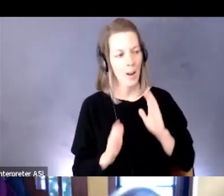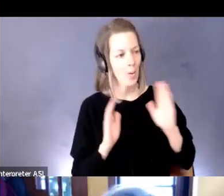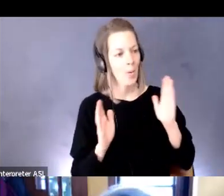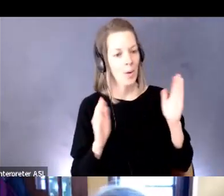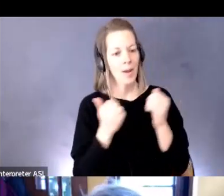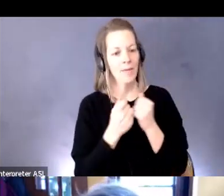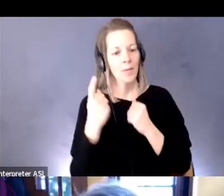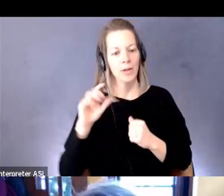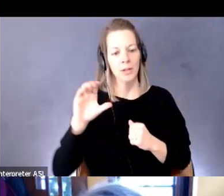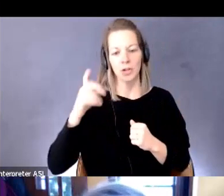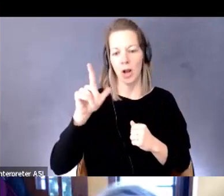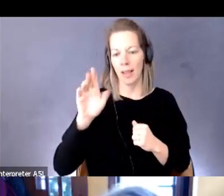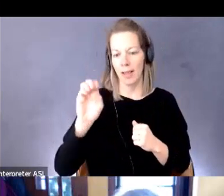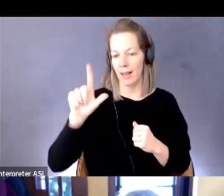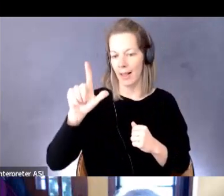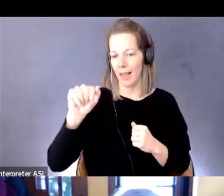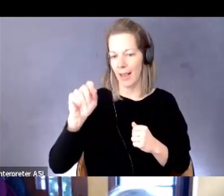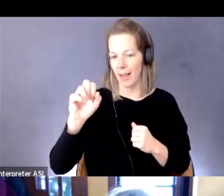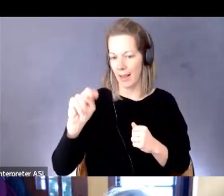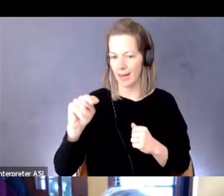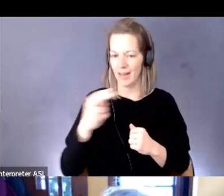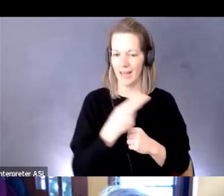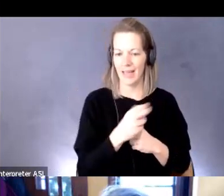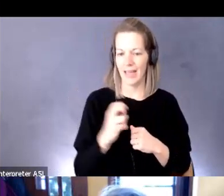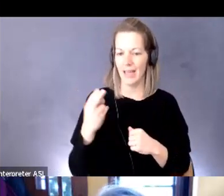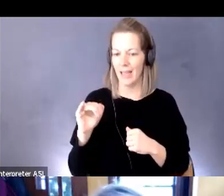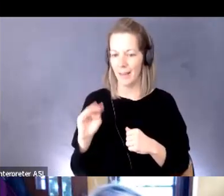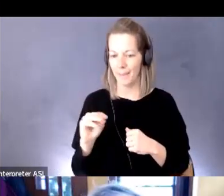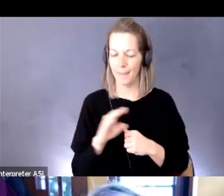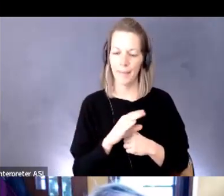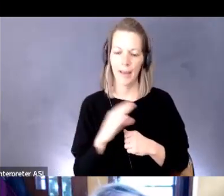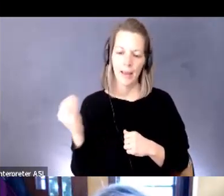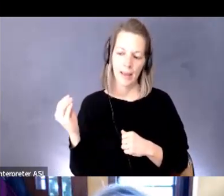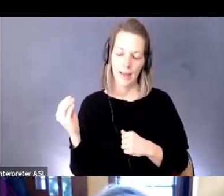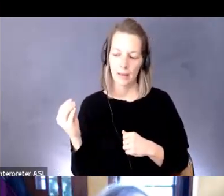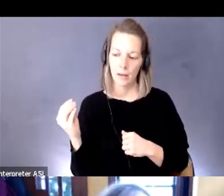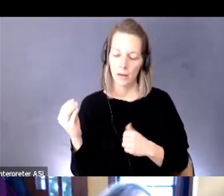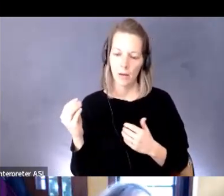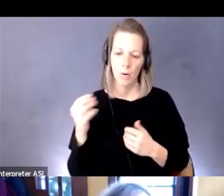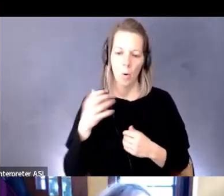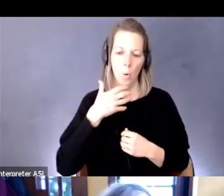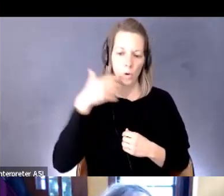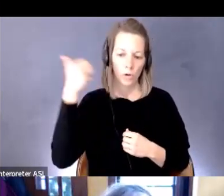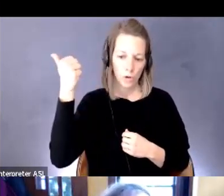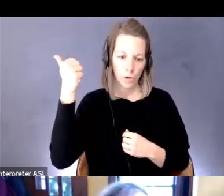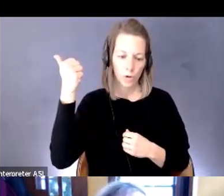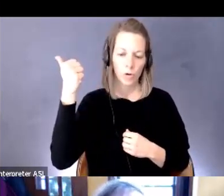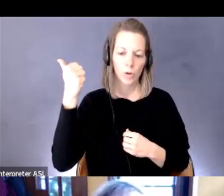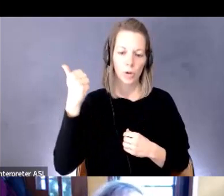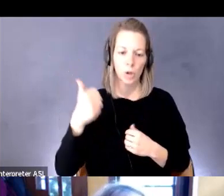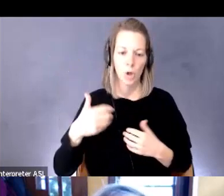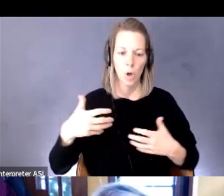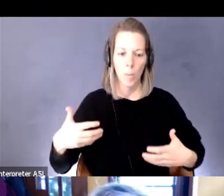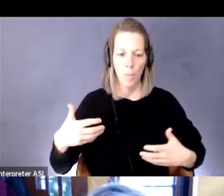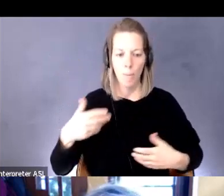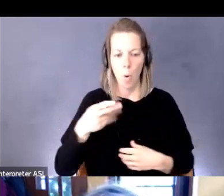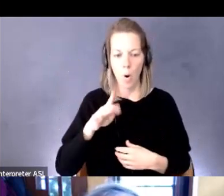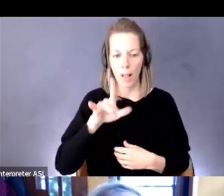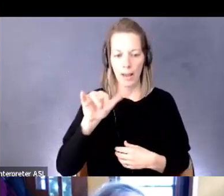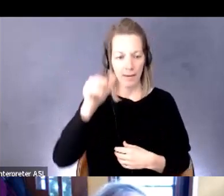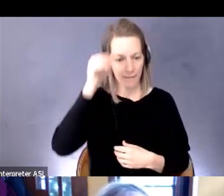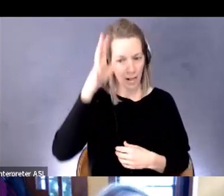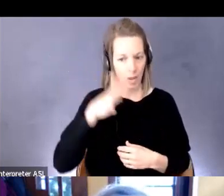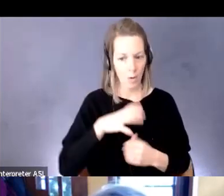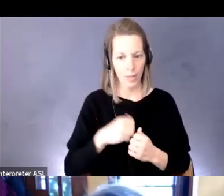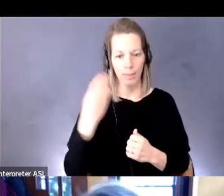everyone. Charlie Lakin. I'm a he and him, and an older, portly fellow with a